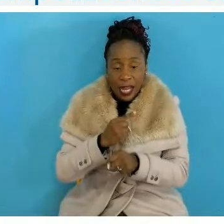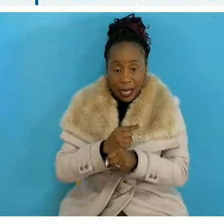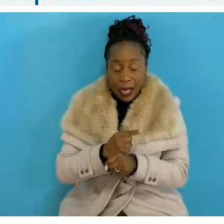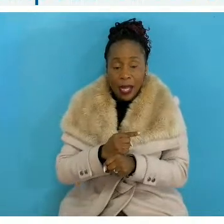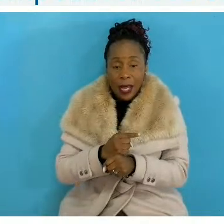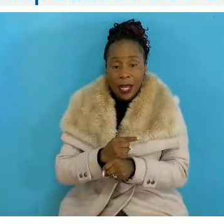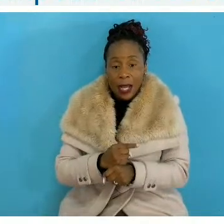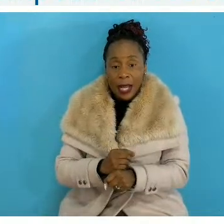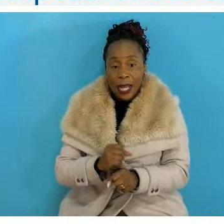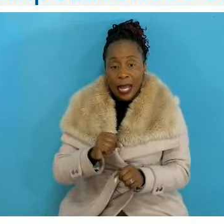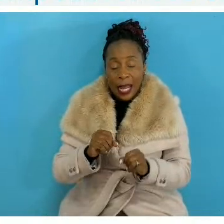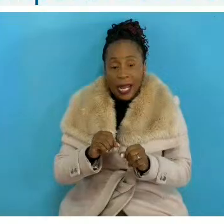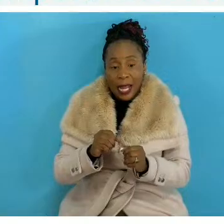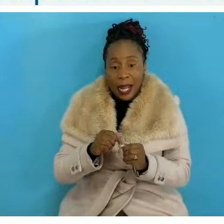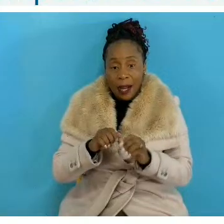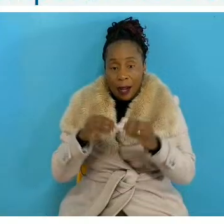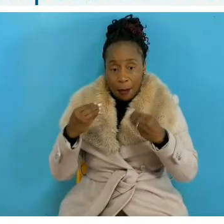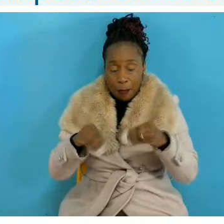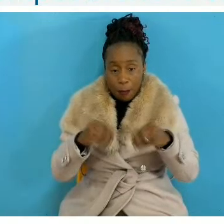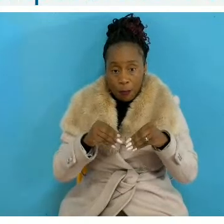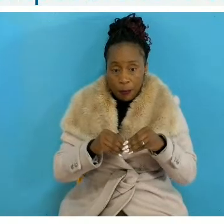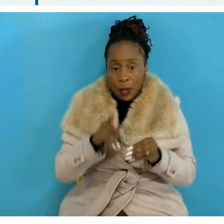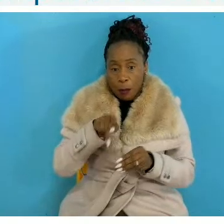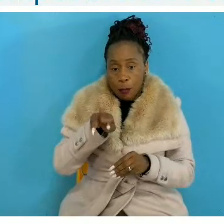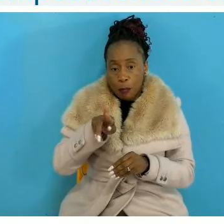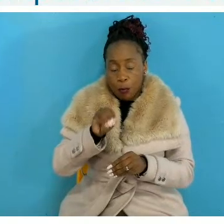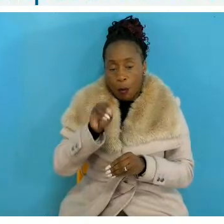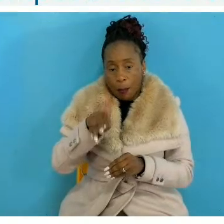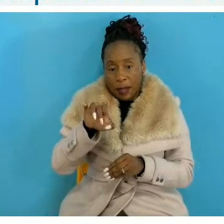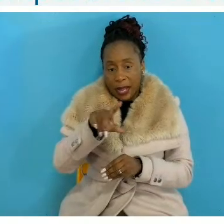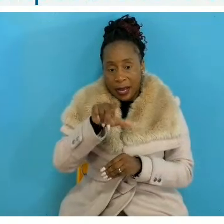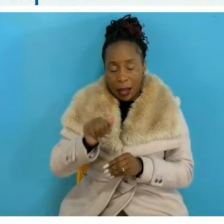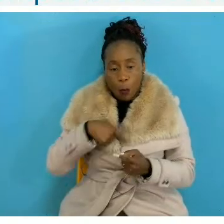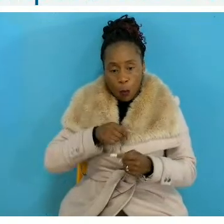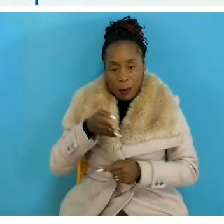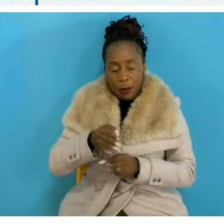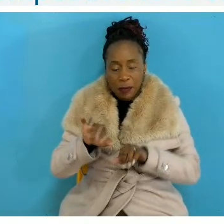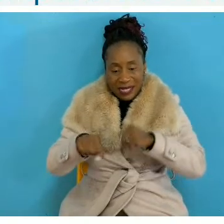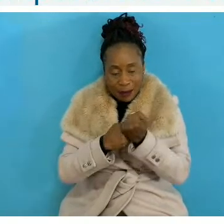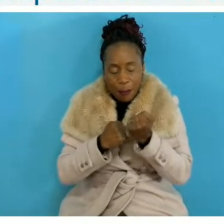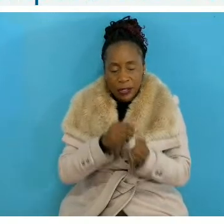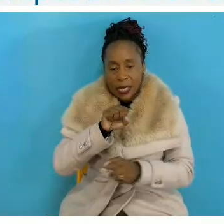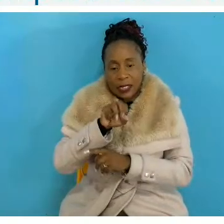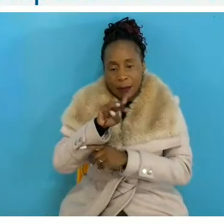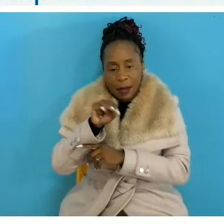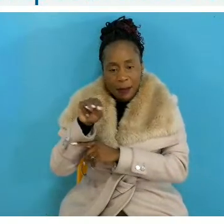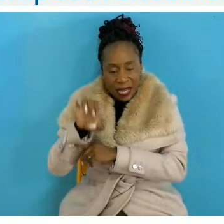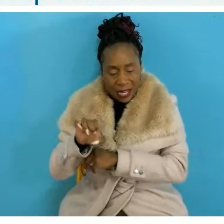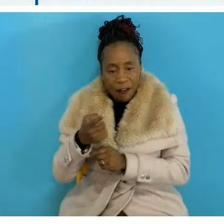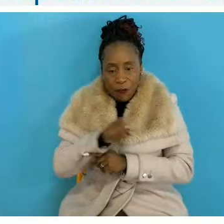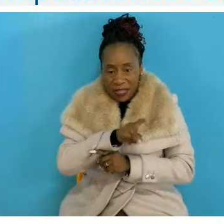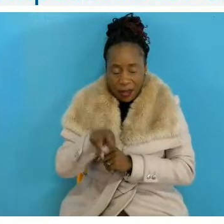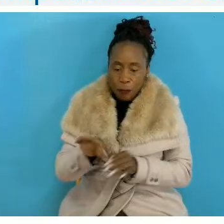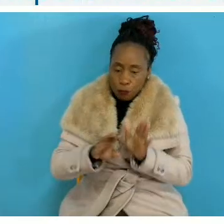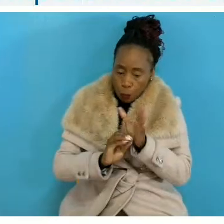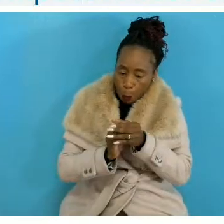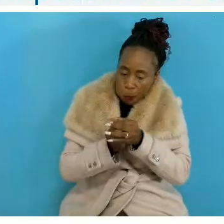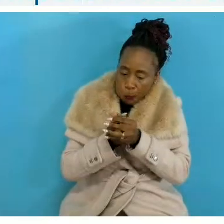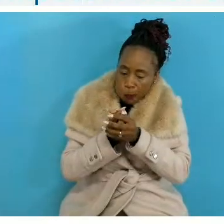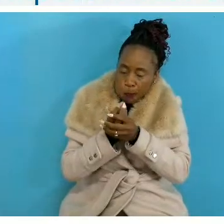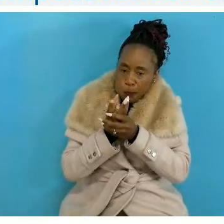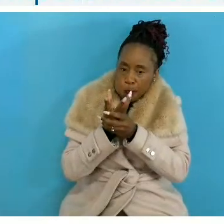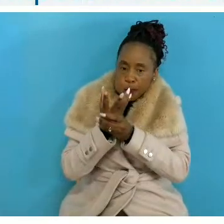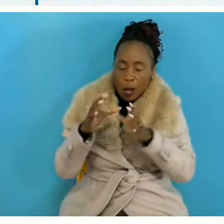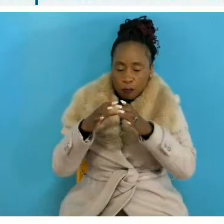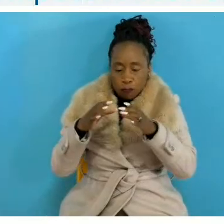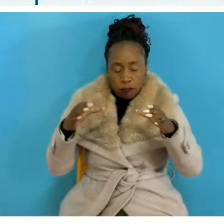Propeller, we know our mandate is there to support SMMEs in order for them to grow and improve their